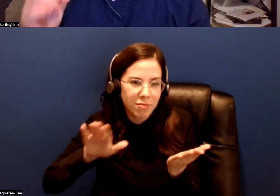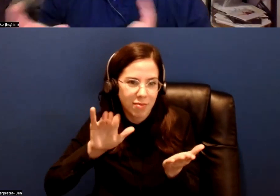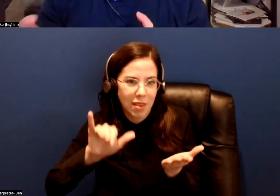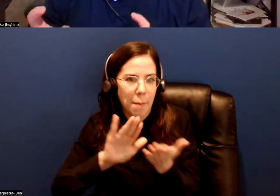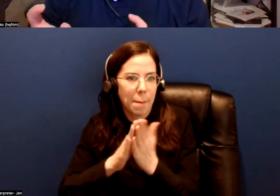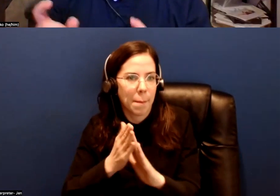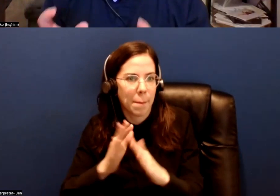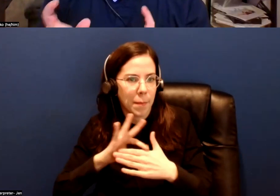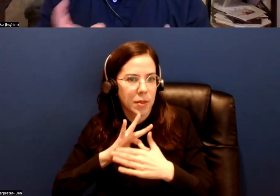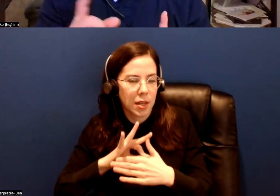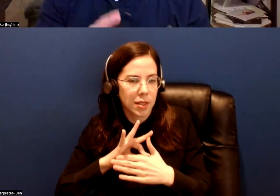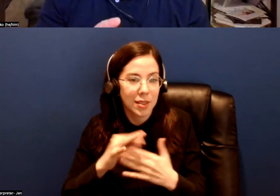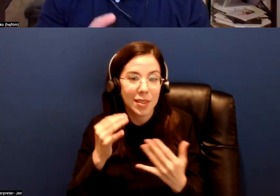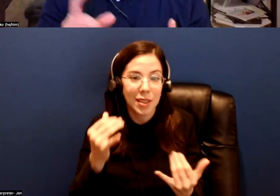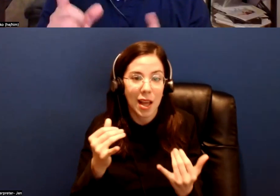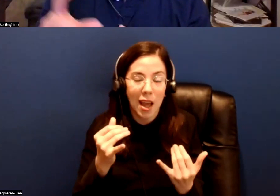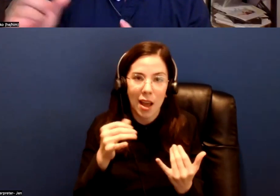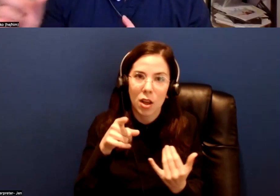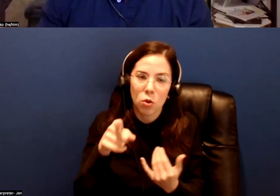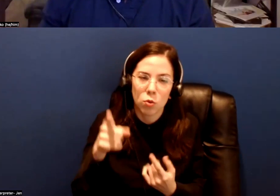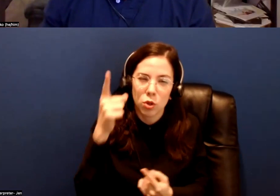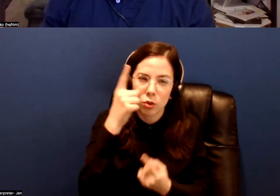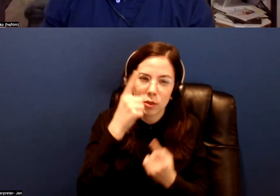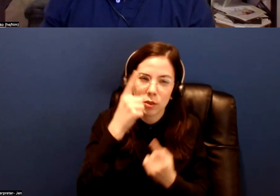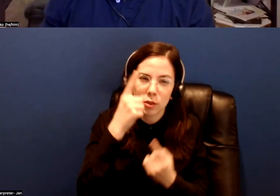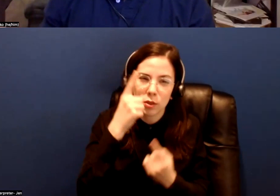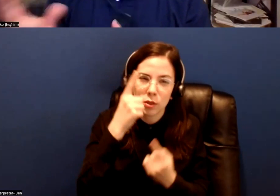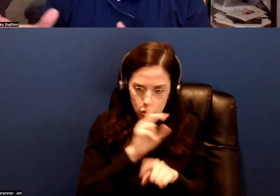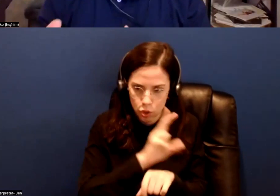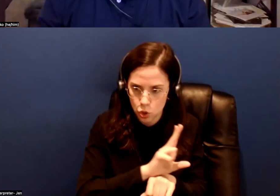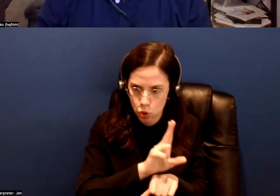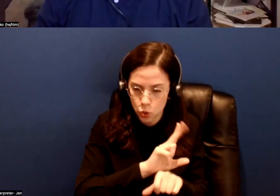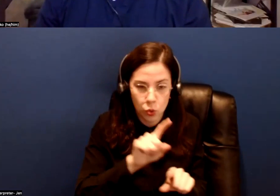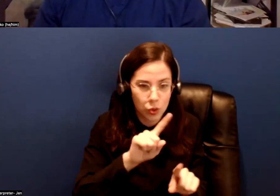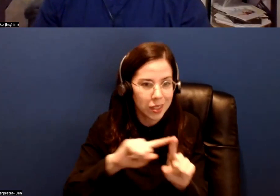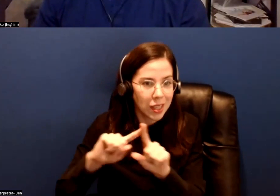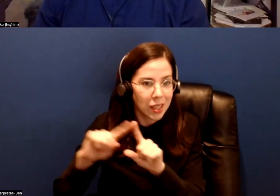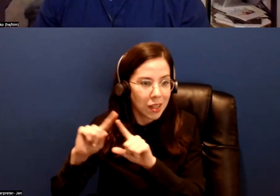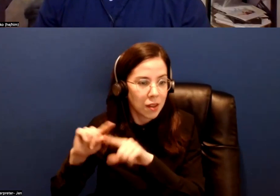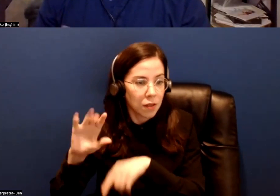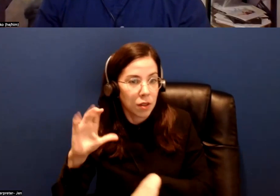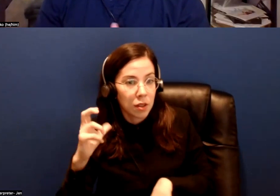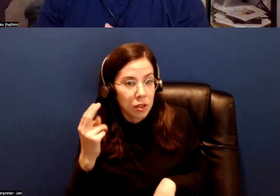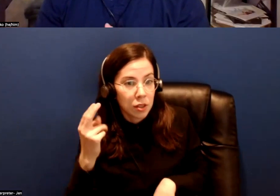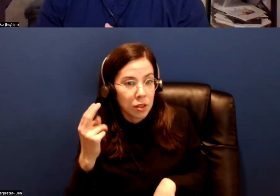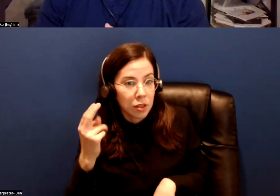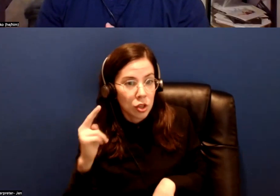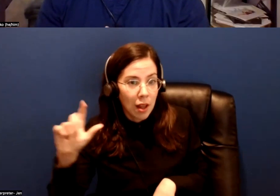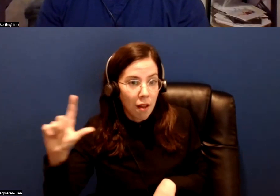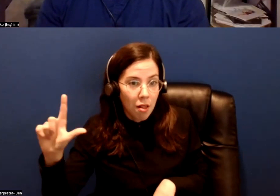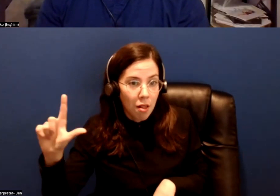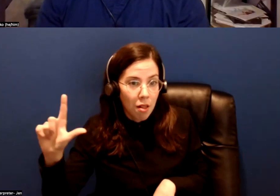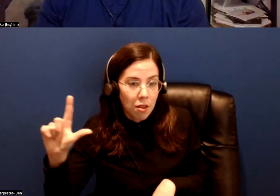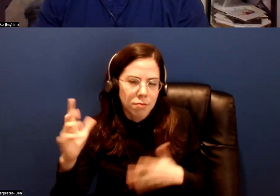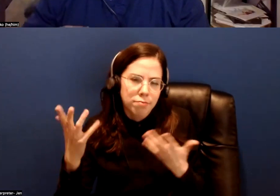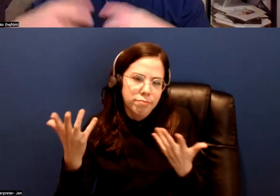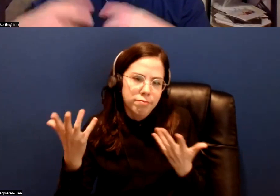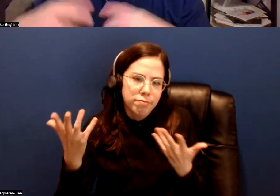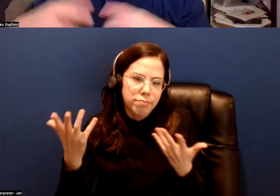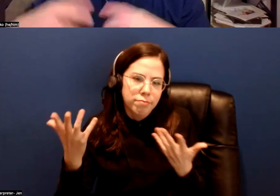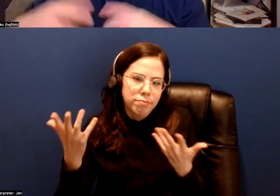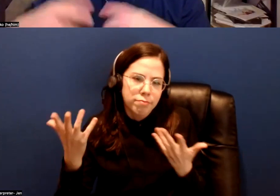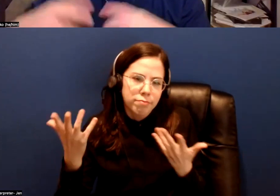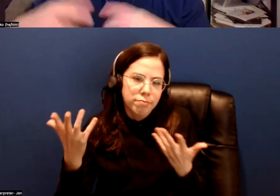you are looking at it, looking at using it on different channels, then I think you want to think about the audience of